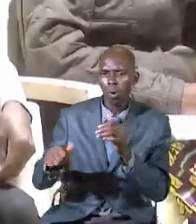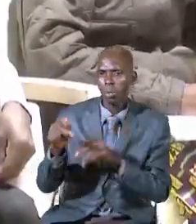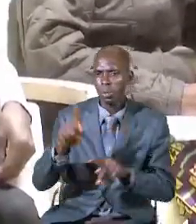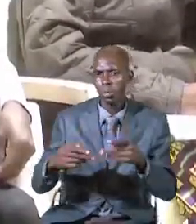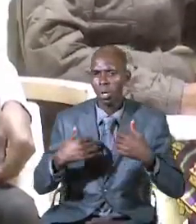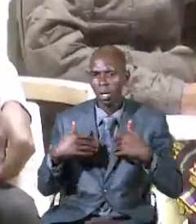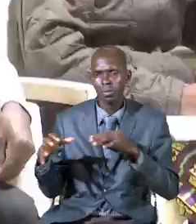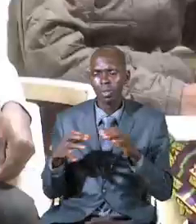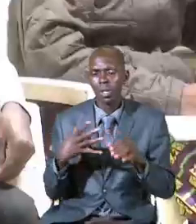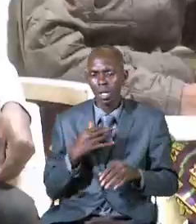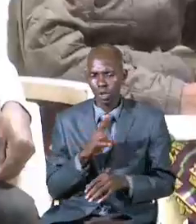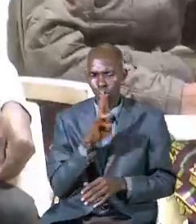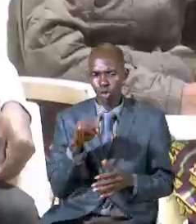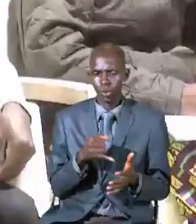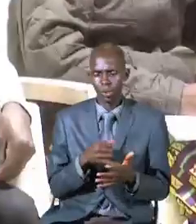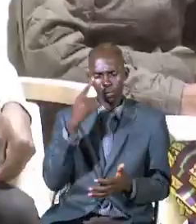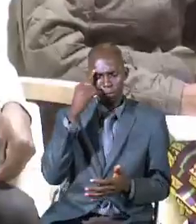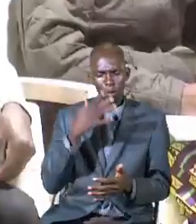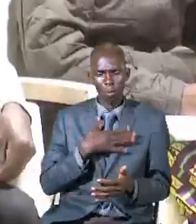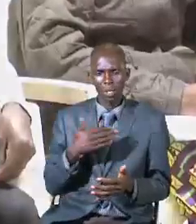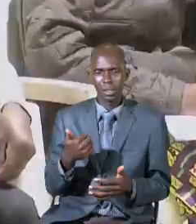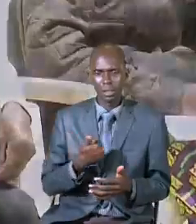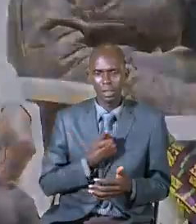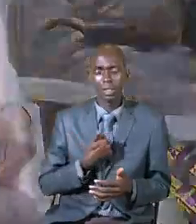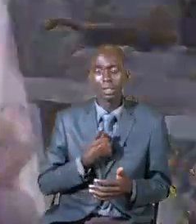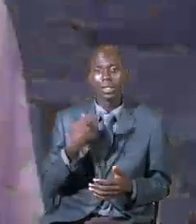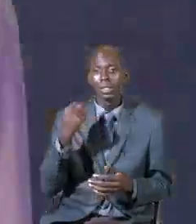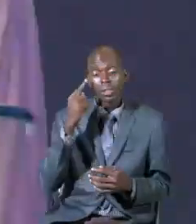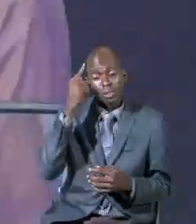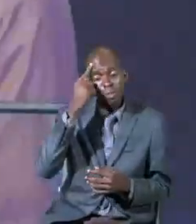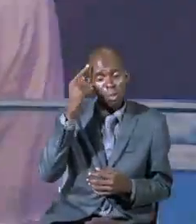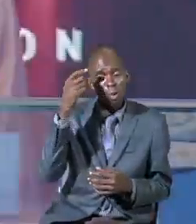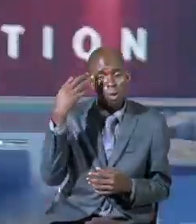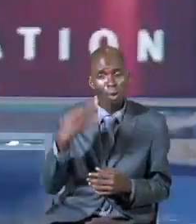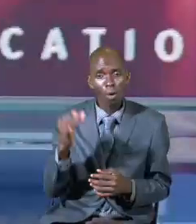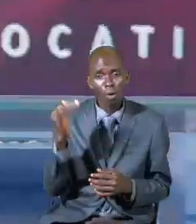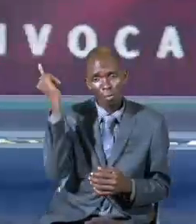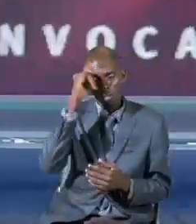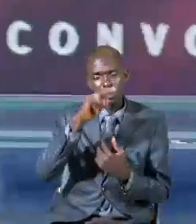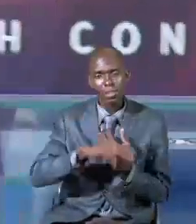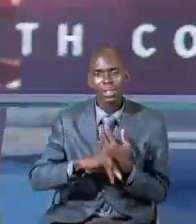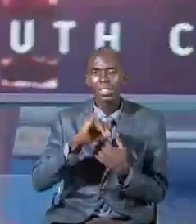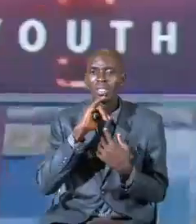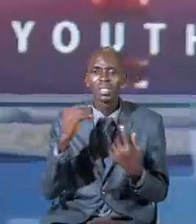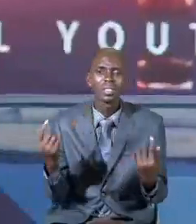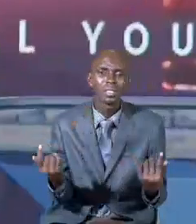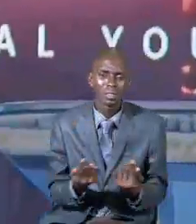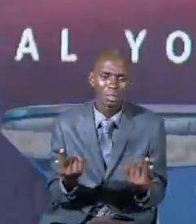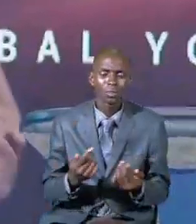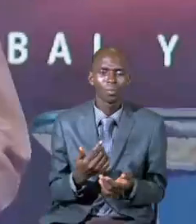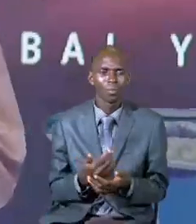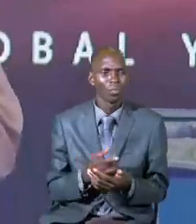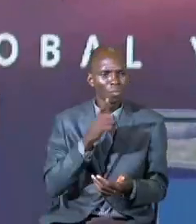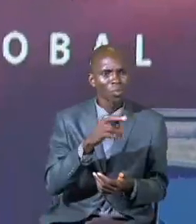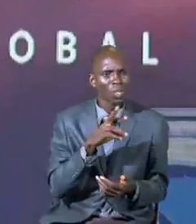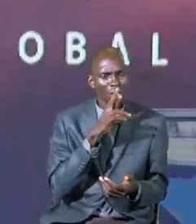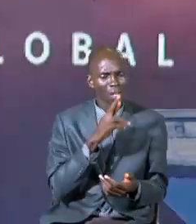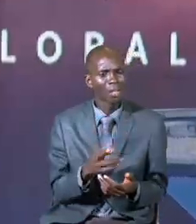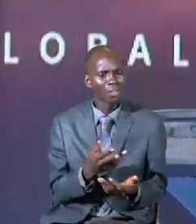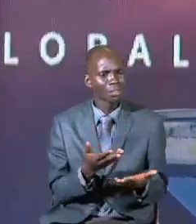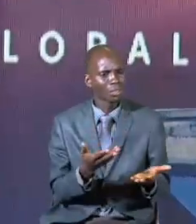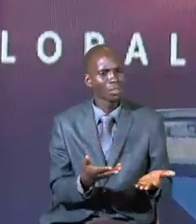of foolishness is sin. There's no use living. Well, what am I even doing here? I'm going to take my life.